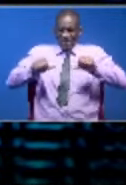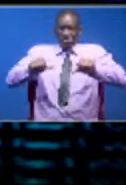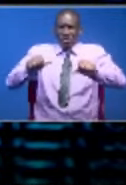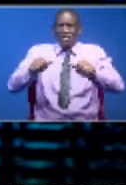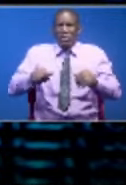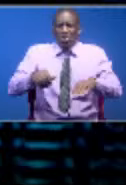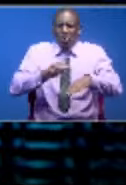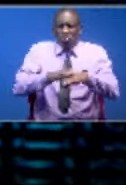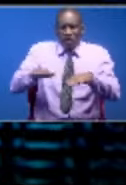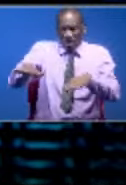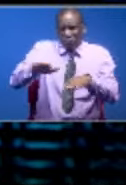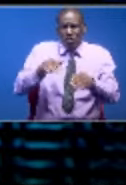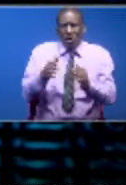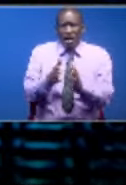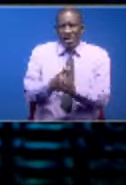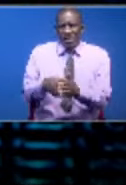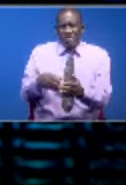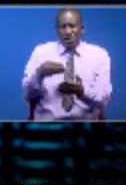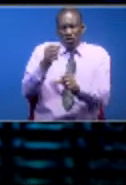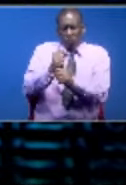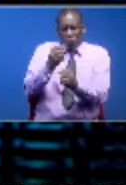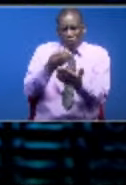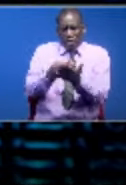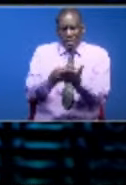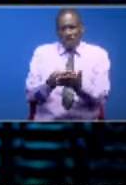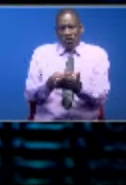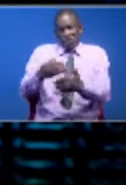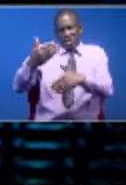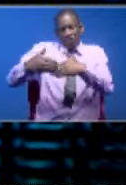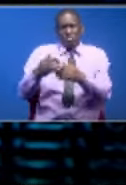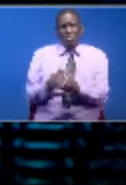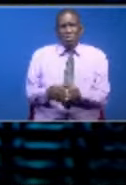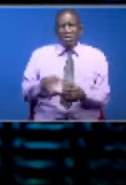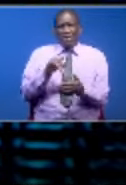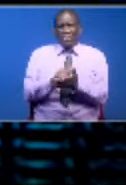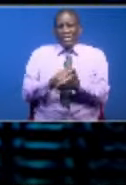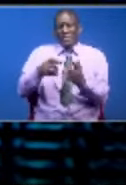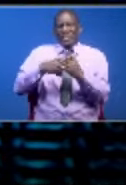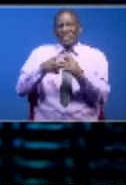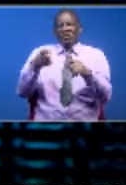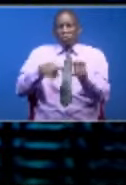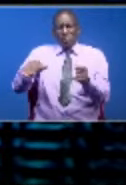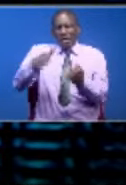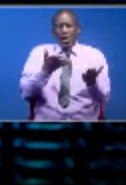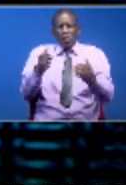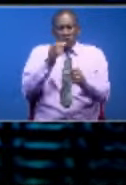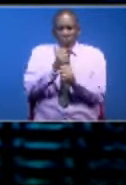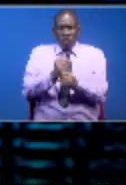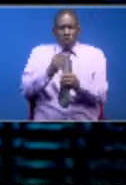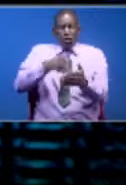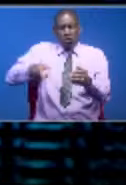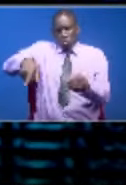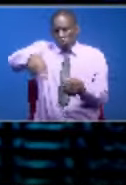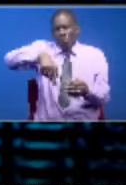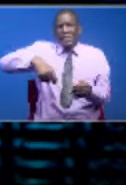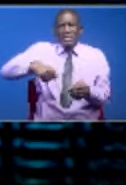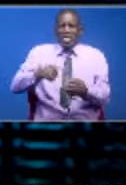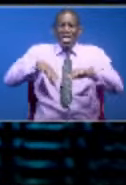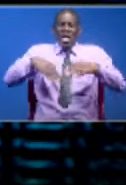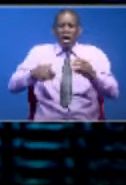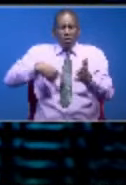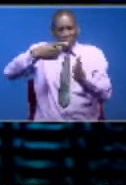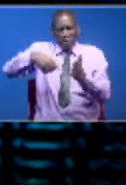into financing decisions, right? So that right starts right from the place what we sell, how do we